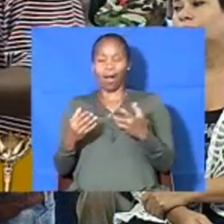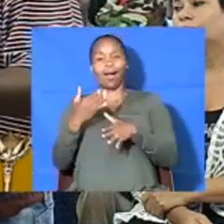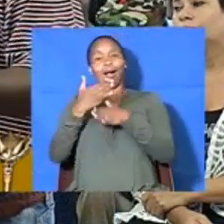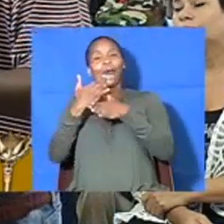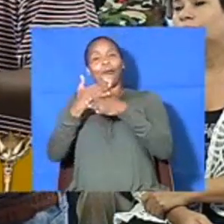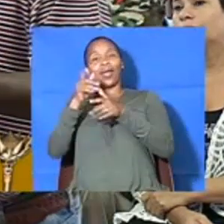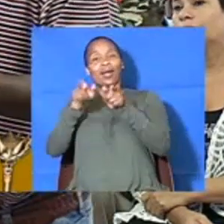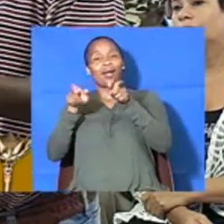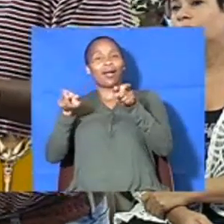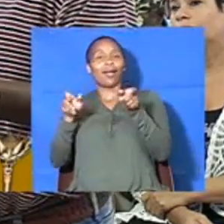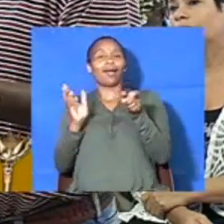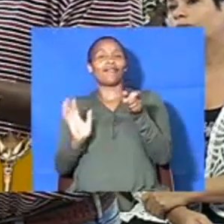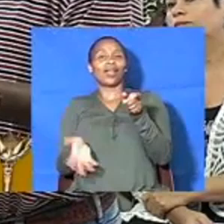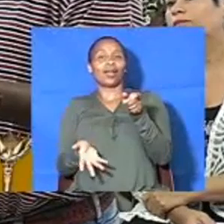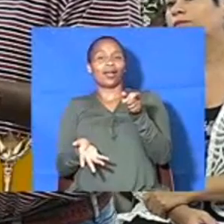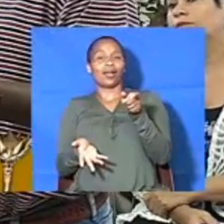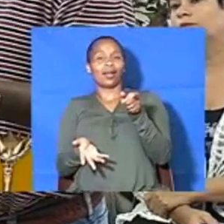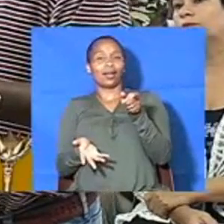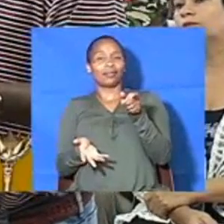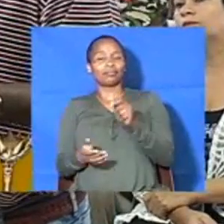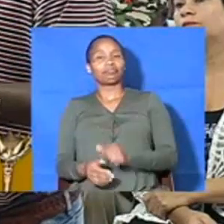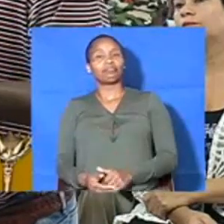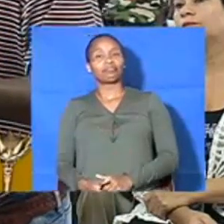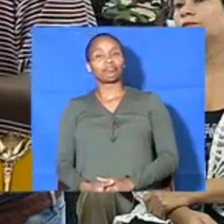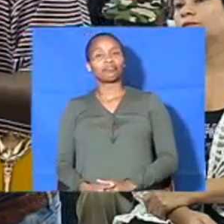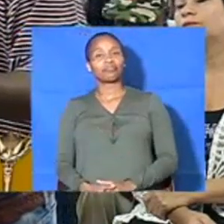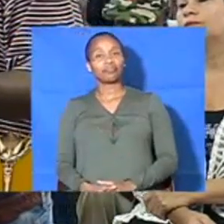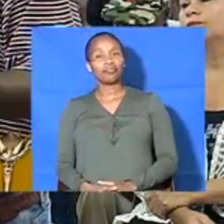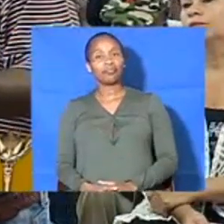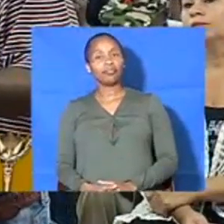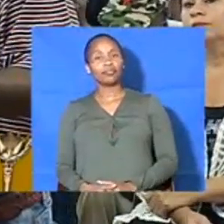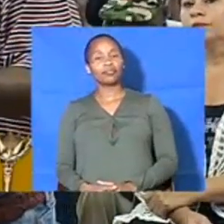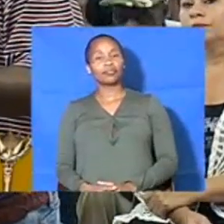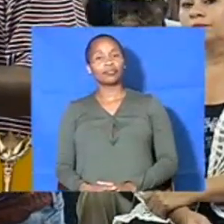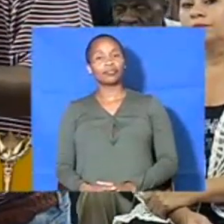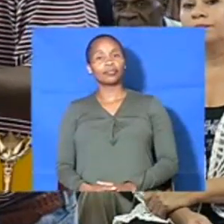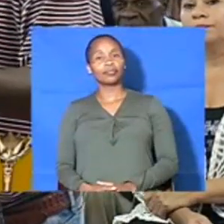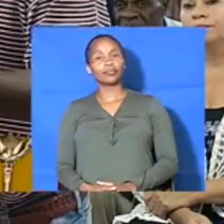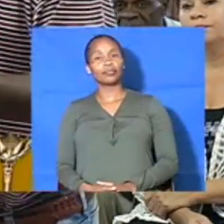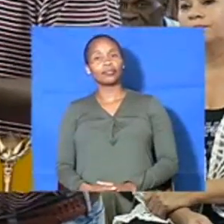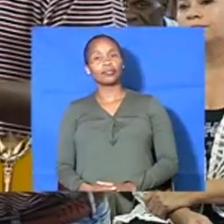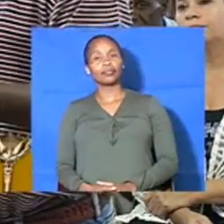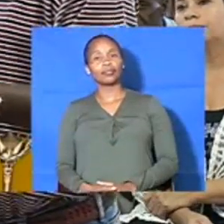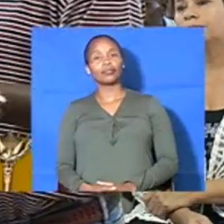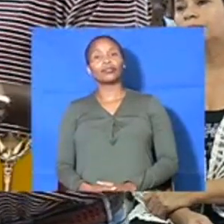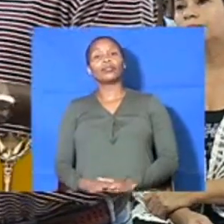botam, it can cause a severe sickness and diseases.